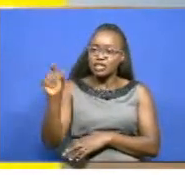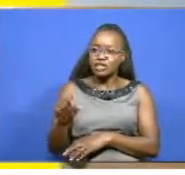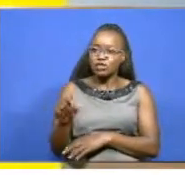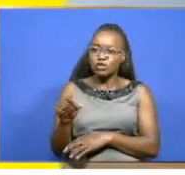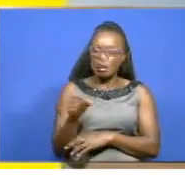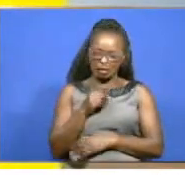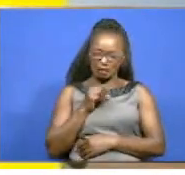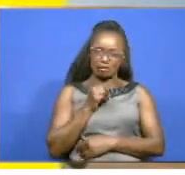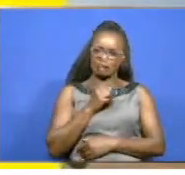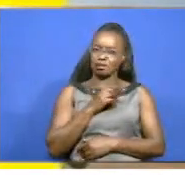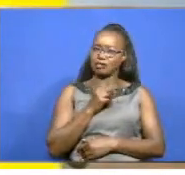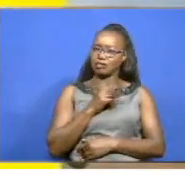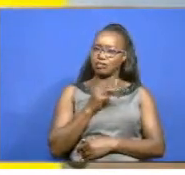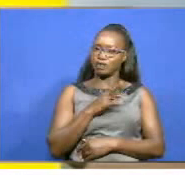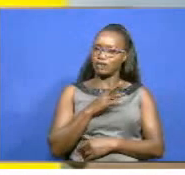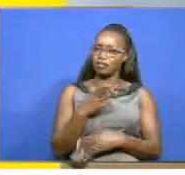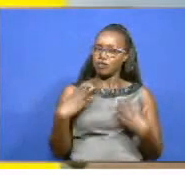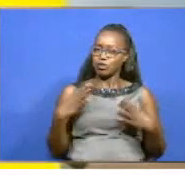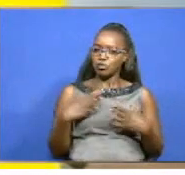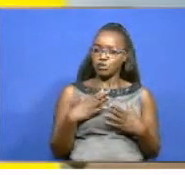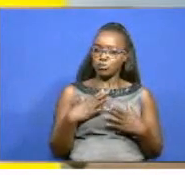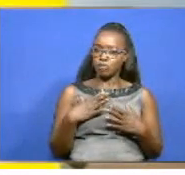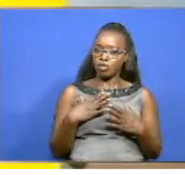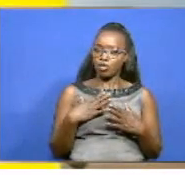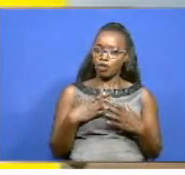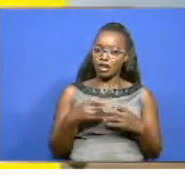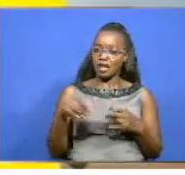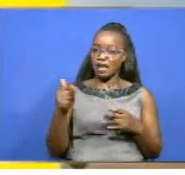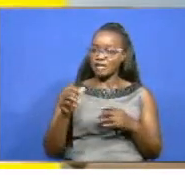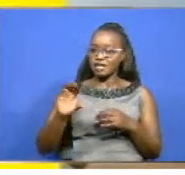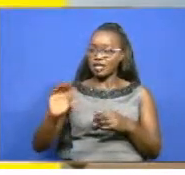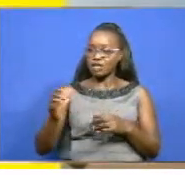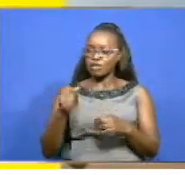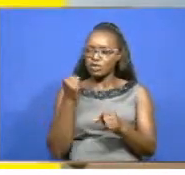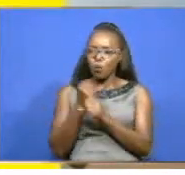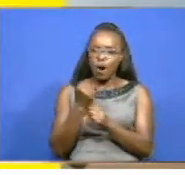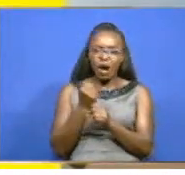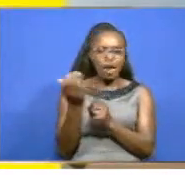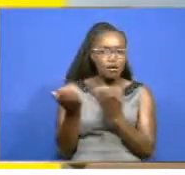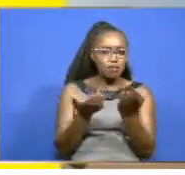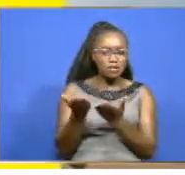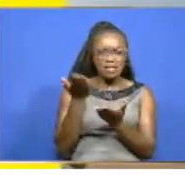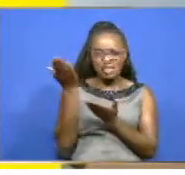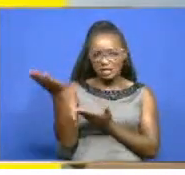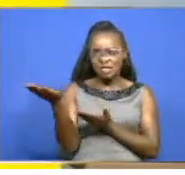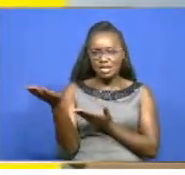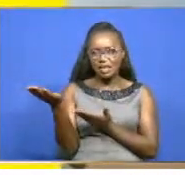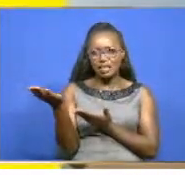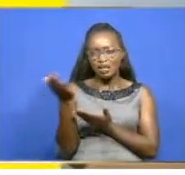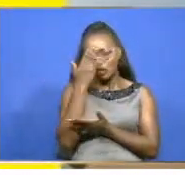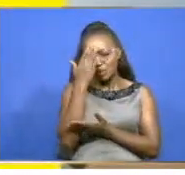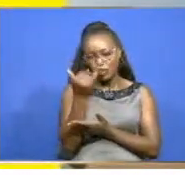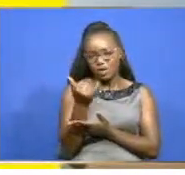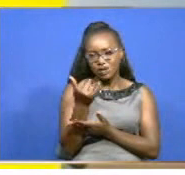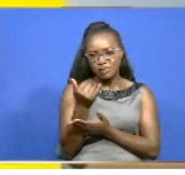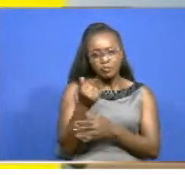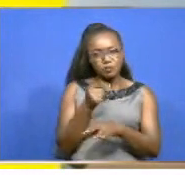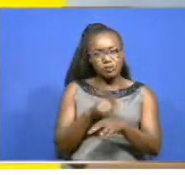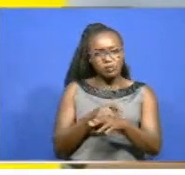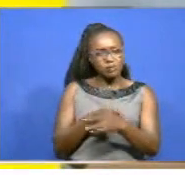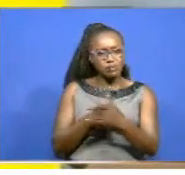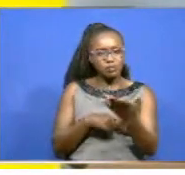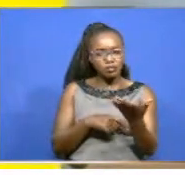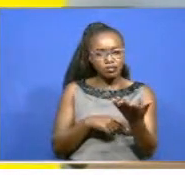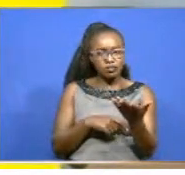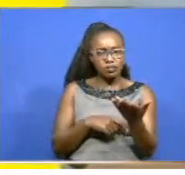phobia from people who don't come from that region to go even work and do business there, based on the fact that there was a time there was that